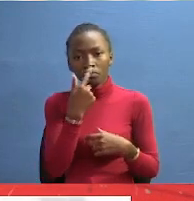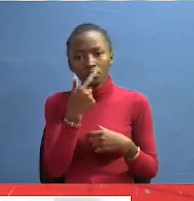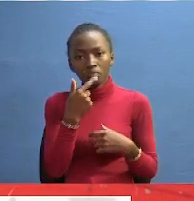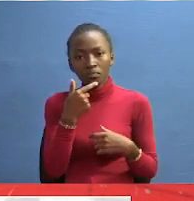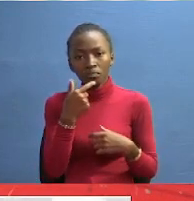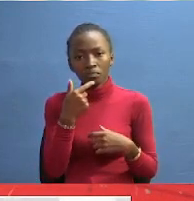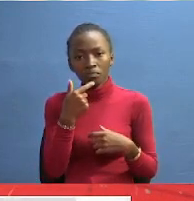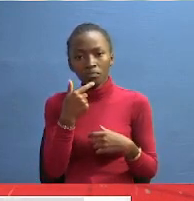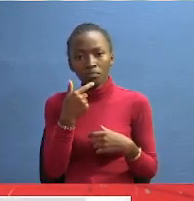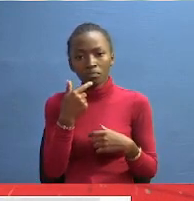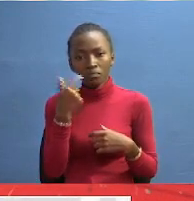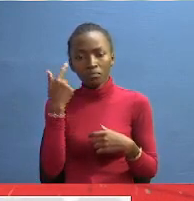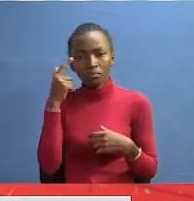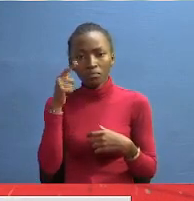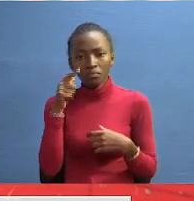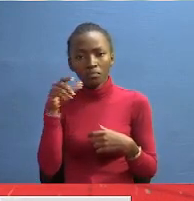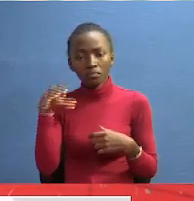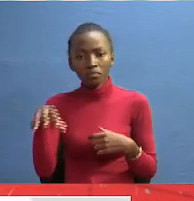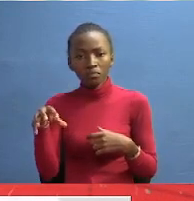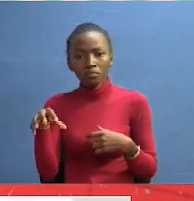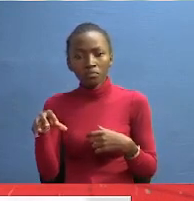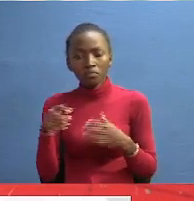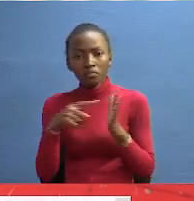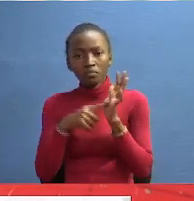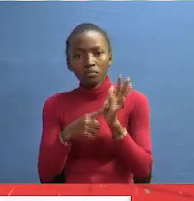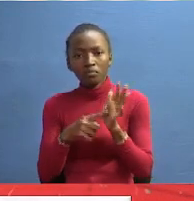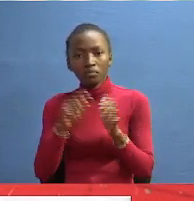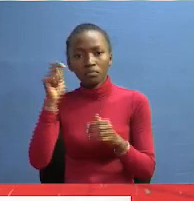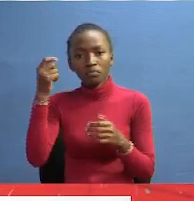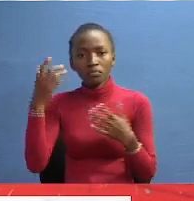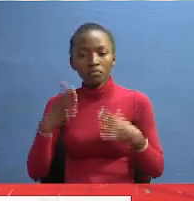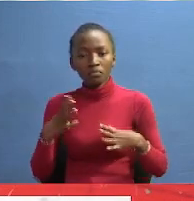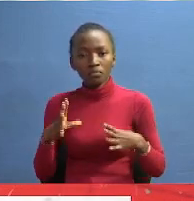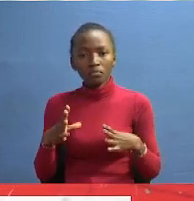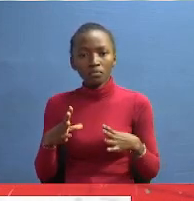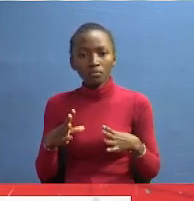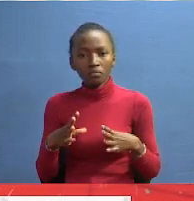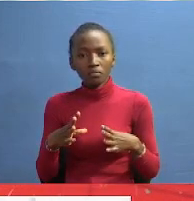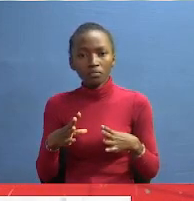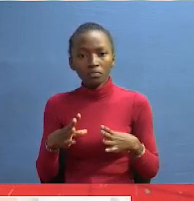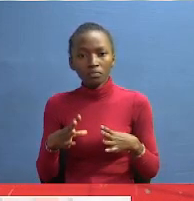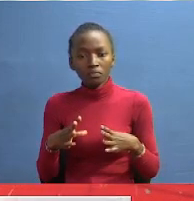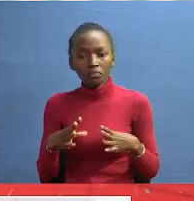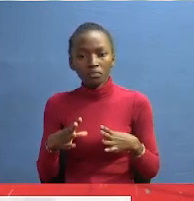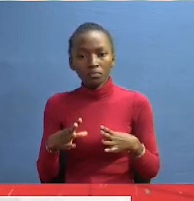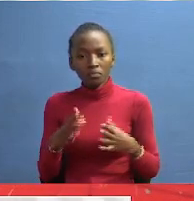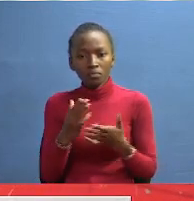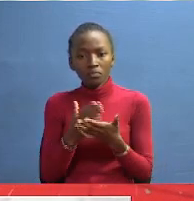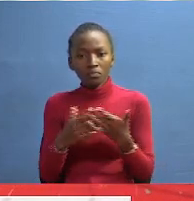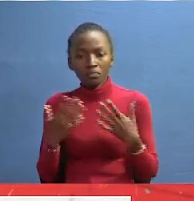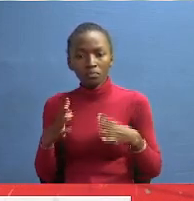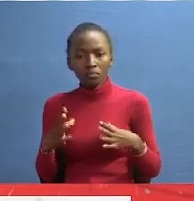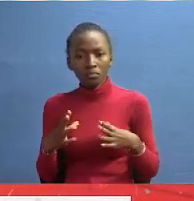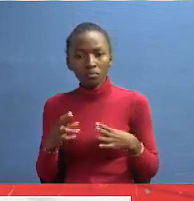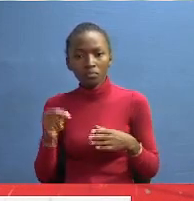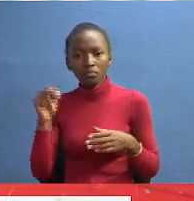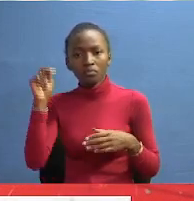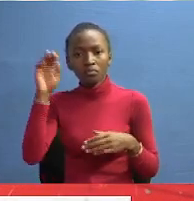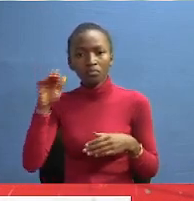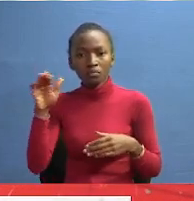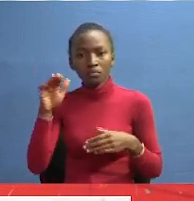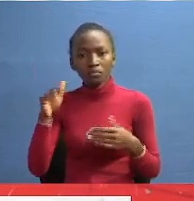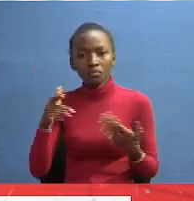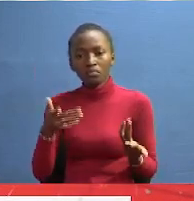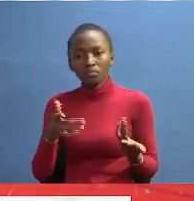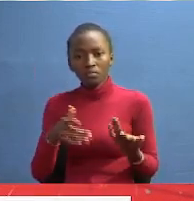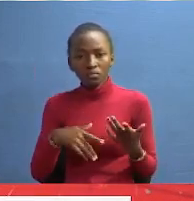Right. I will give an example of the Kenya people, or rather Kenya as a state, where some people in the northern part of Kenya felt like